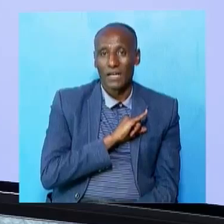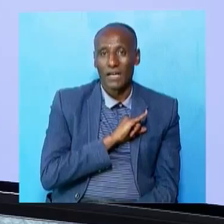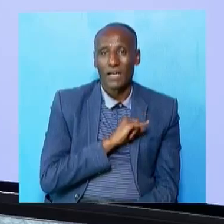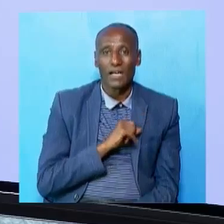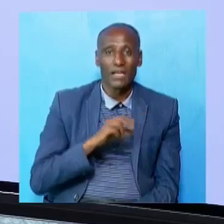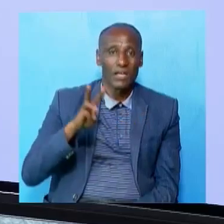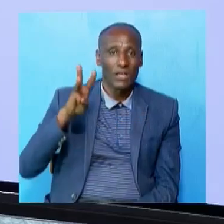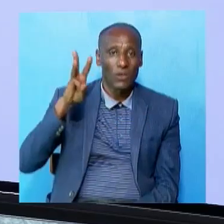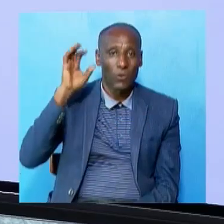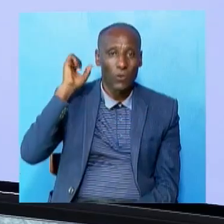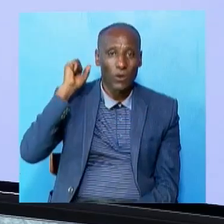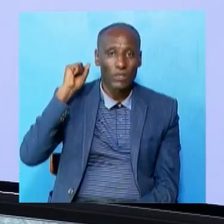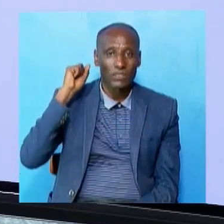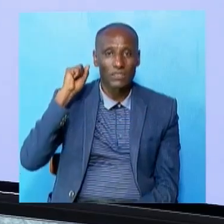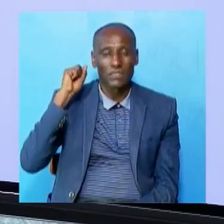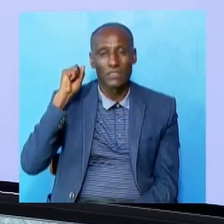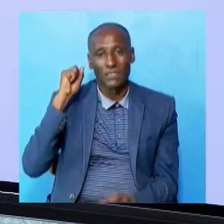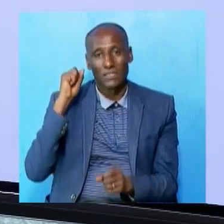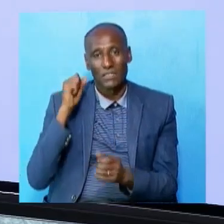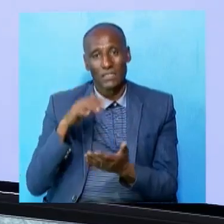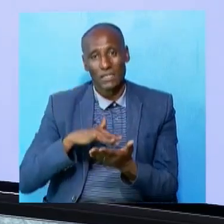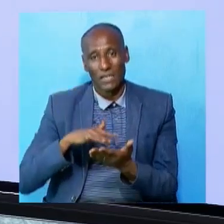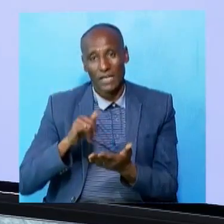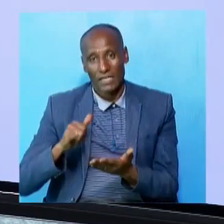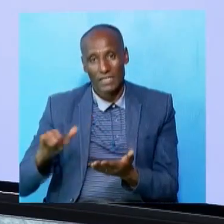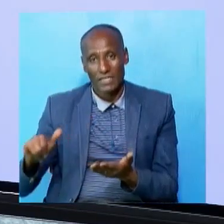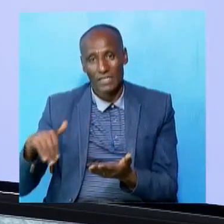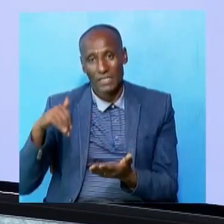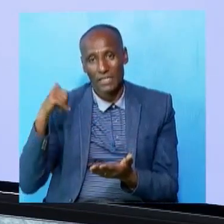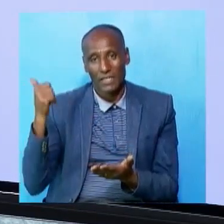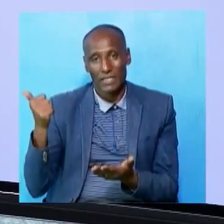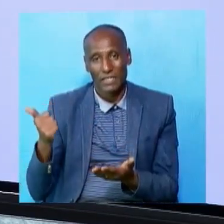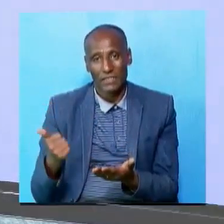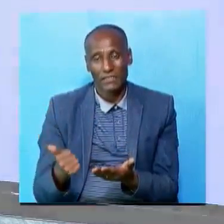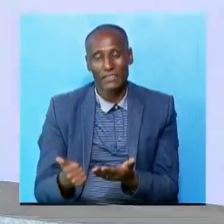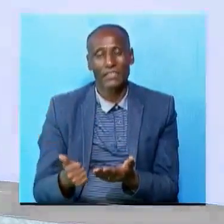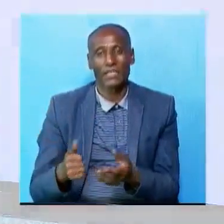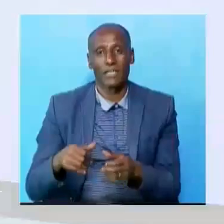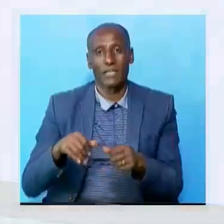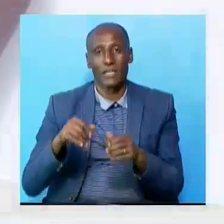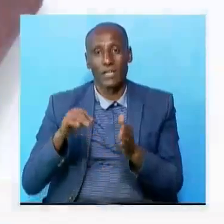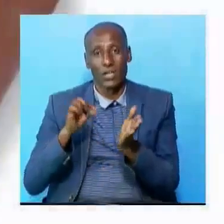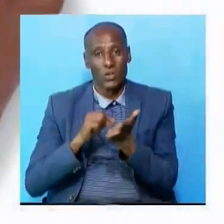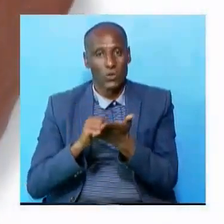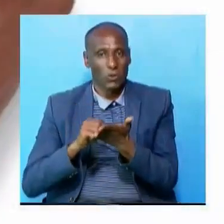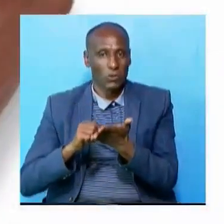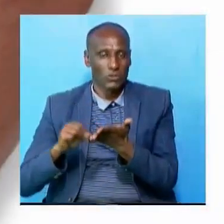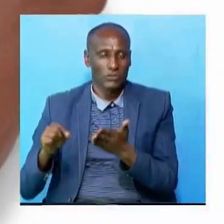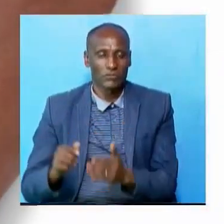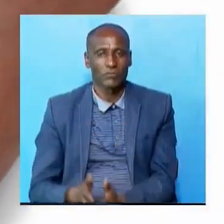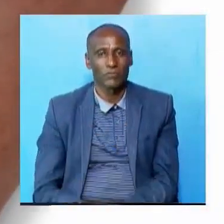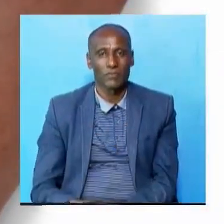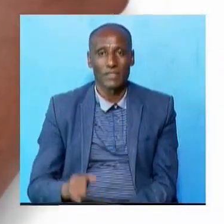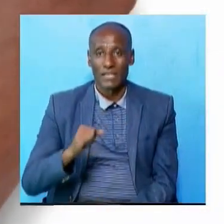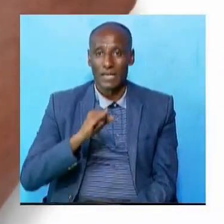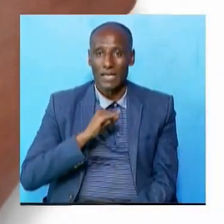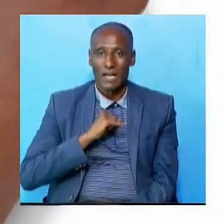note. How about this one? I was writing. Very good. I was